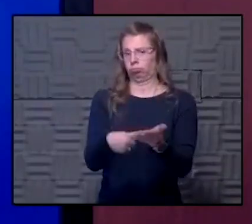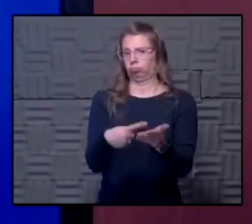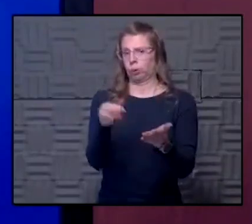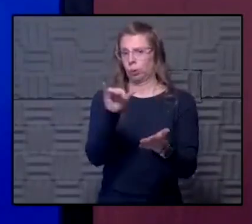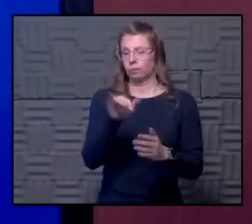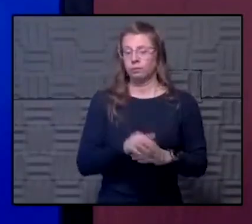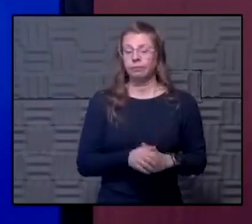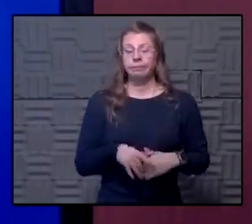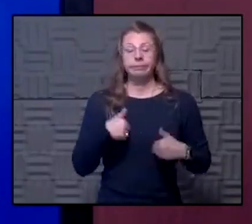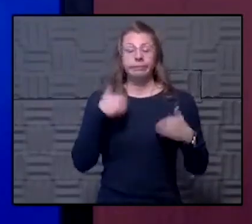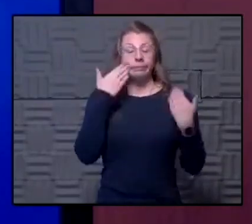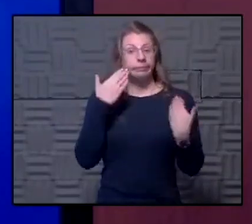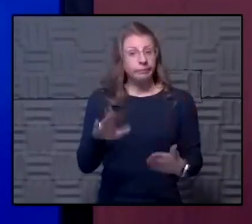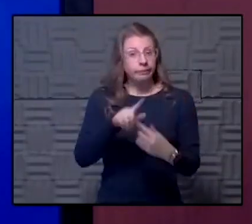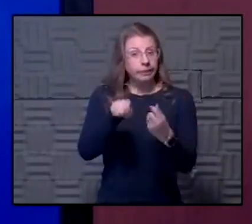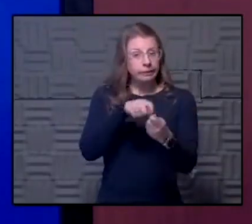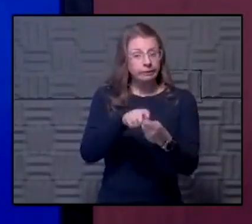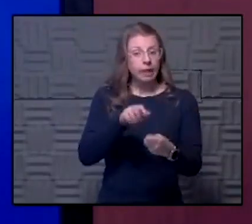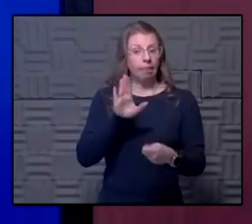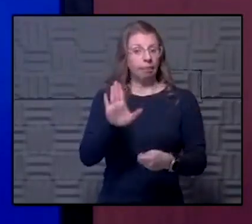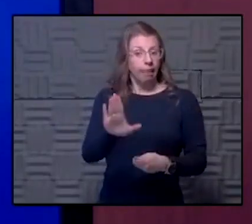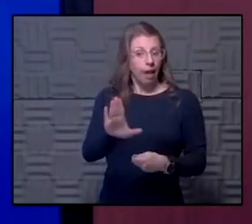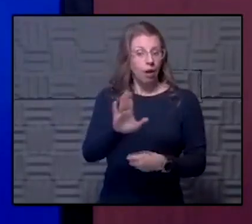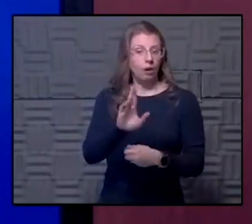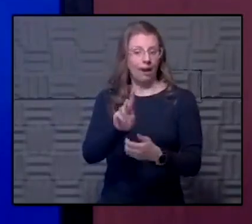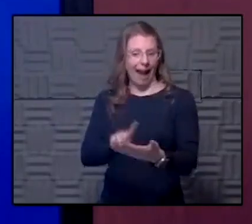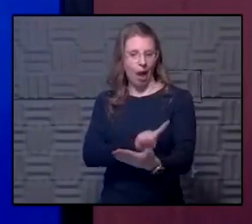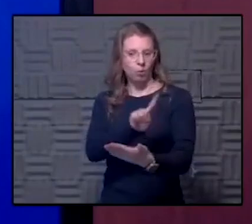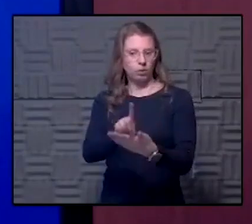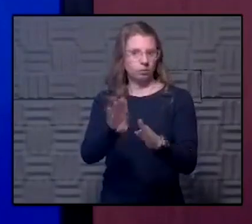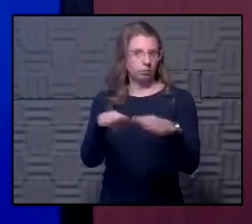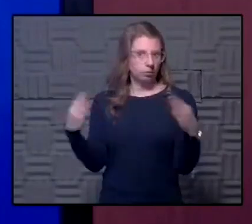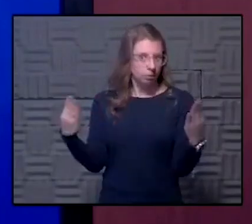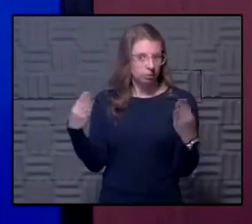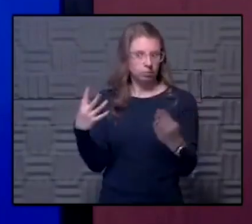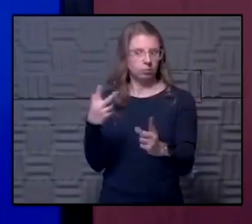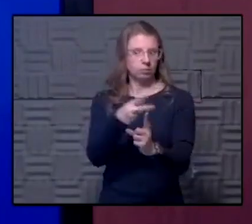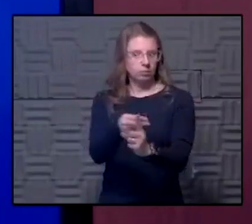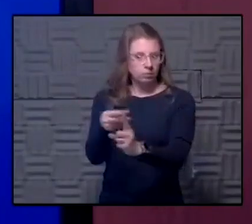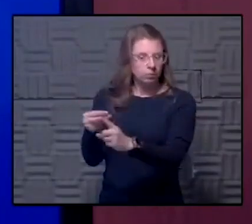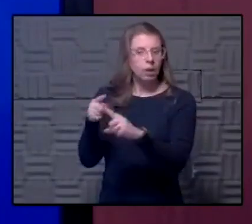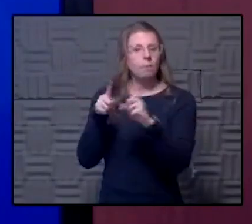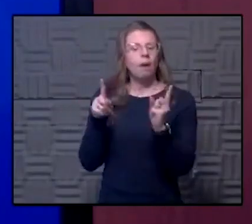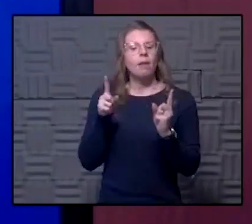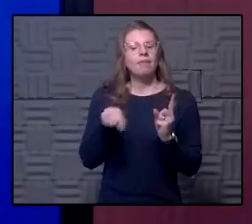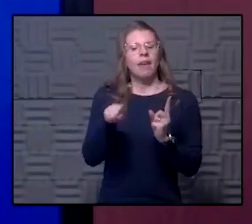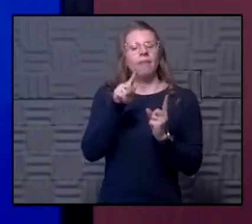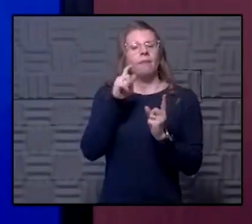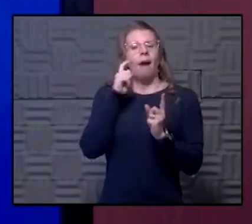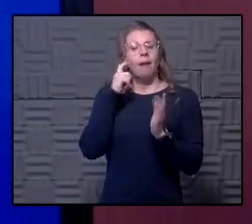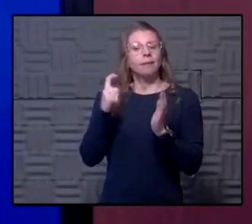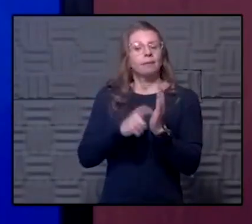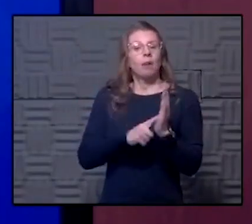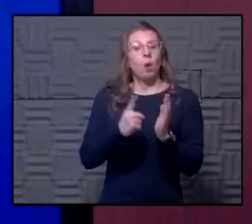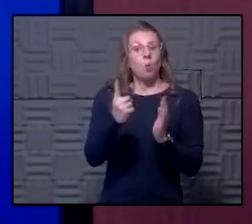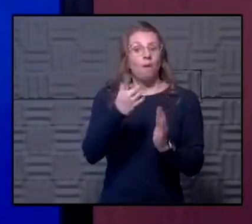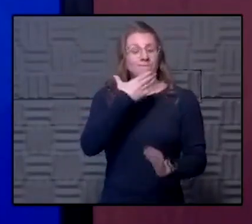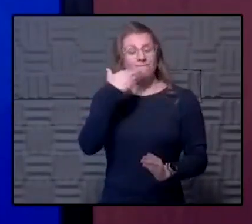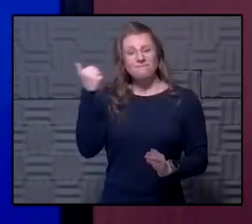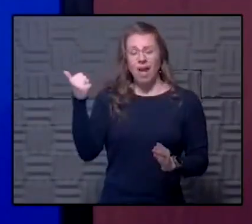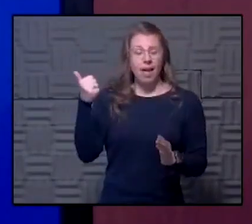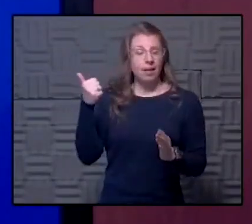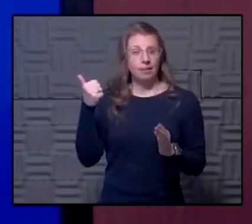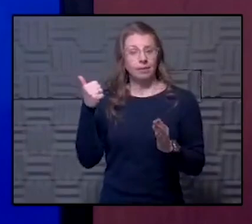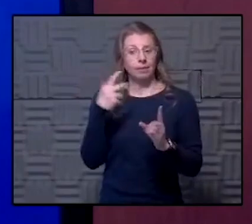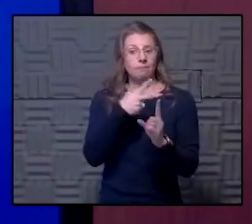I don't know specifically about their hours, although I know they have identified that one of the best